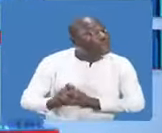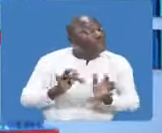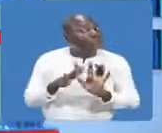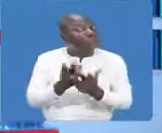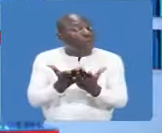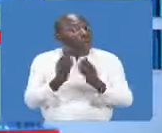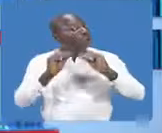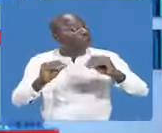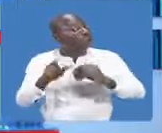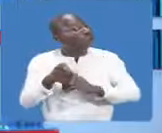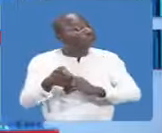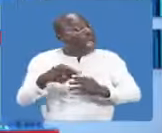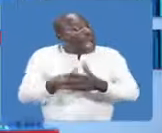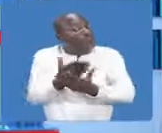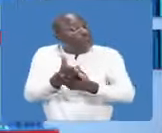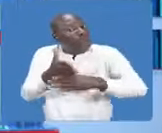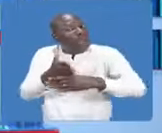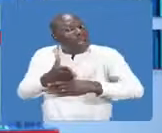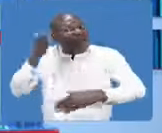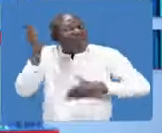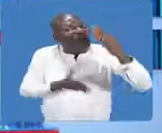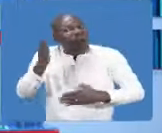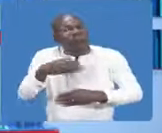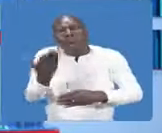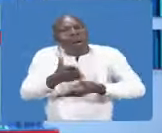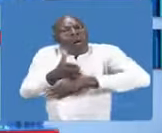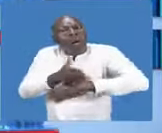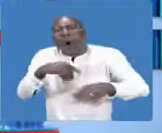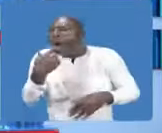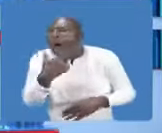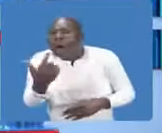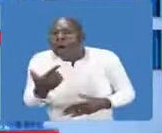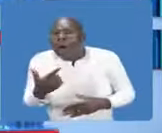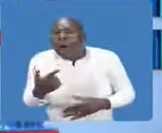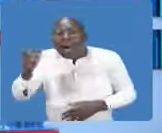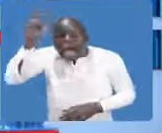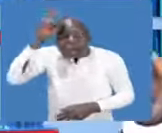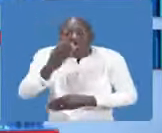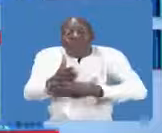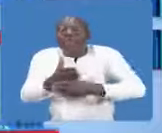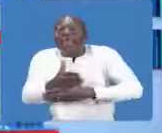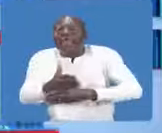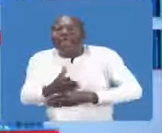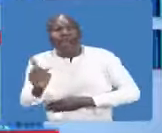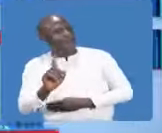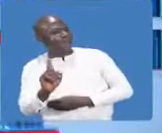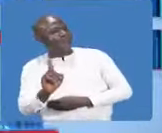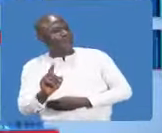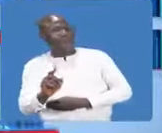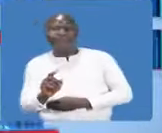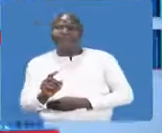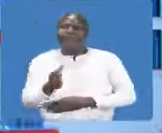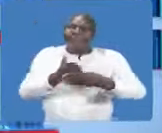Bible mu na wo bɔ mpaye no ko fasika akura. Wudi ko twa hwan? Say abonsam na moka asem ko twitwa no a sanke de nyame ase